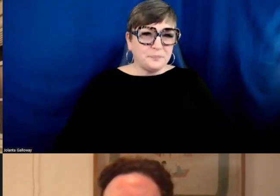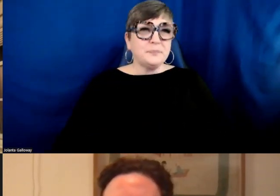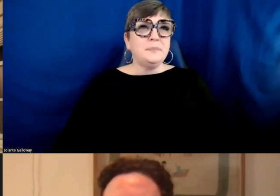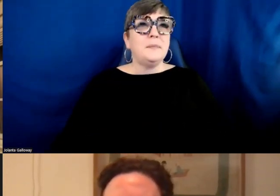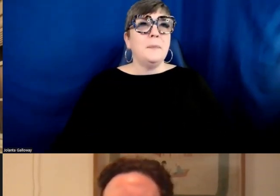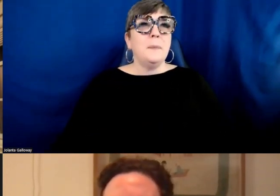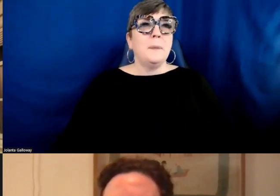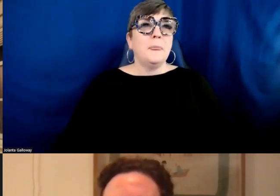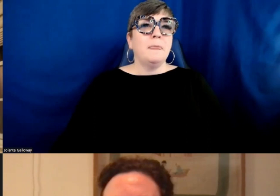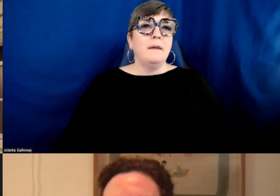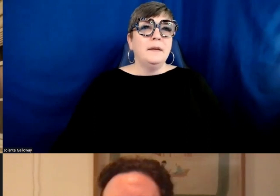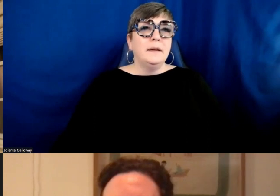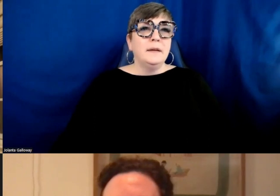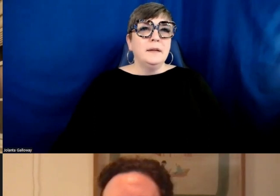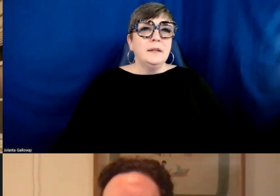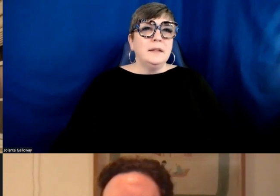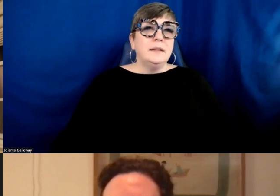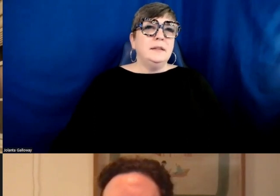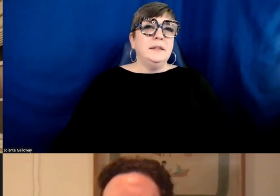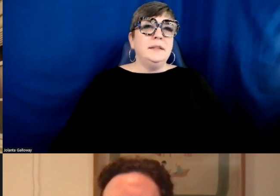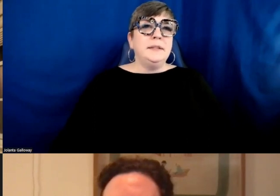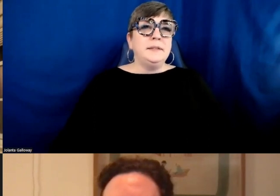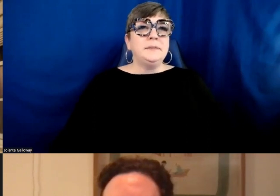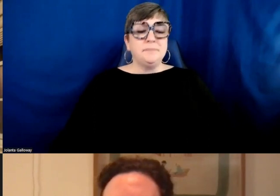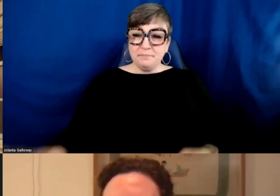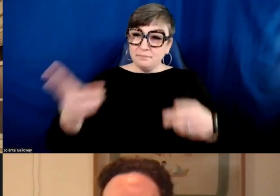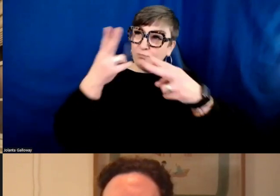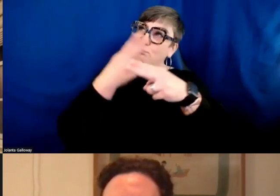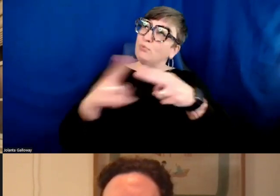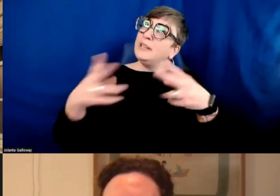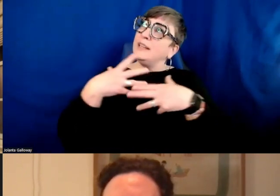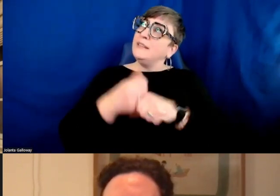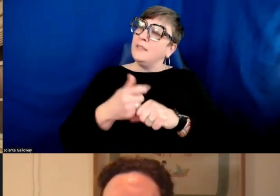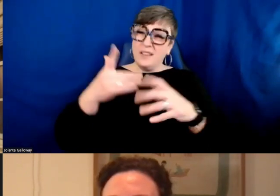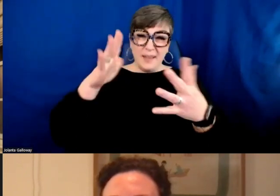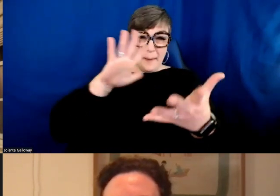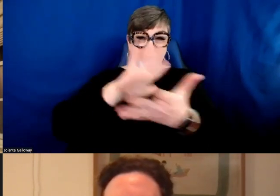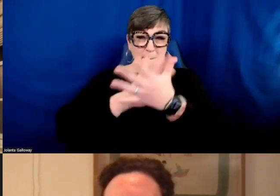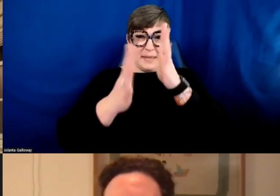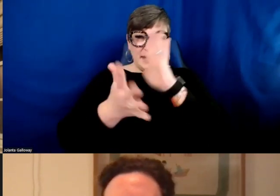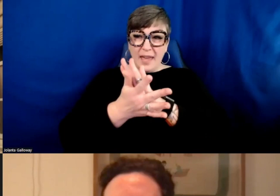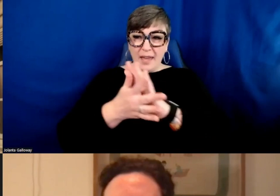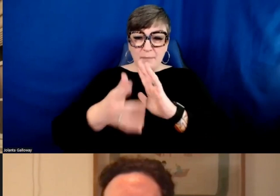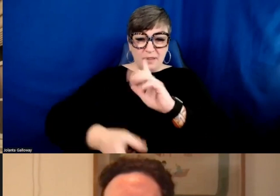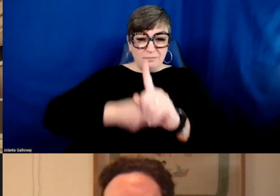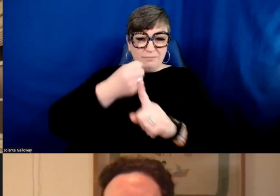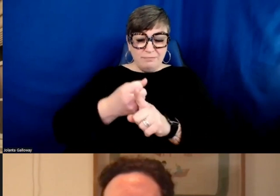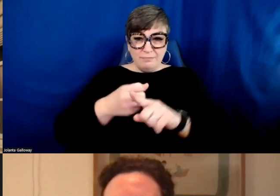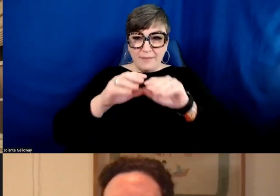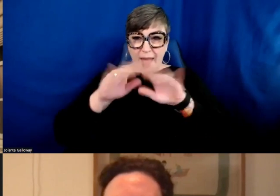that, um, it became, uh, an epidemic, um, after Darwin.